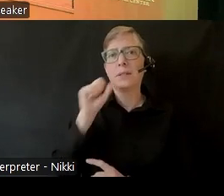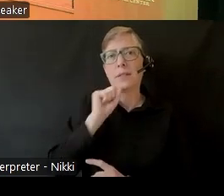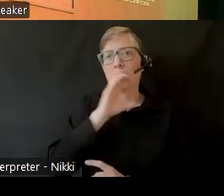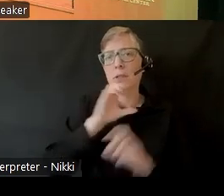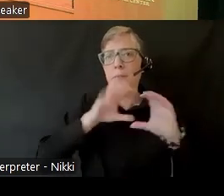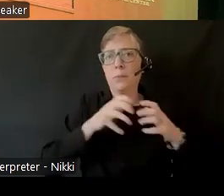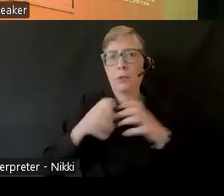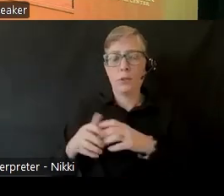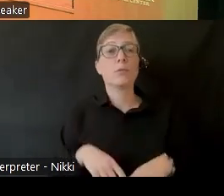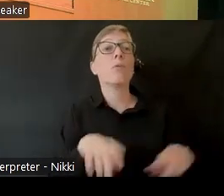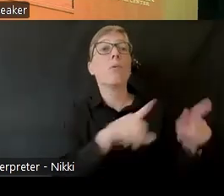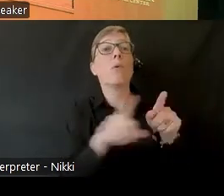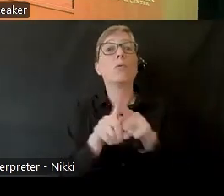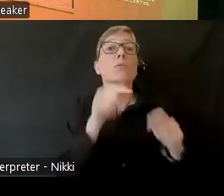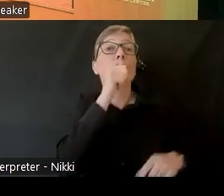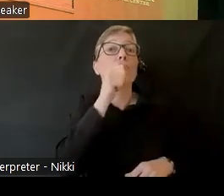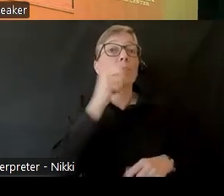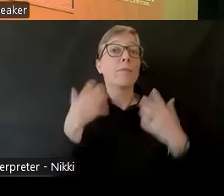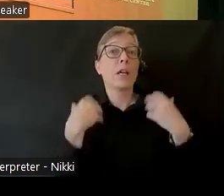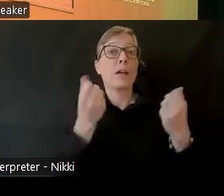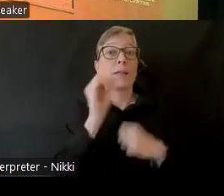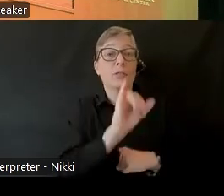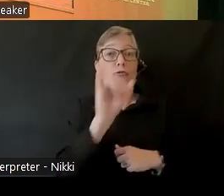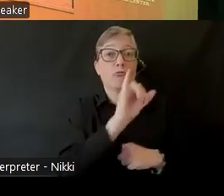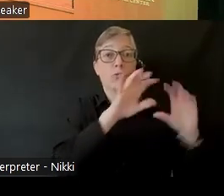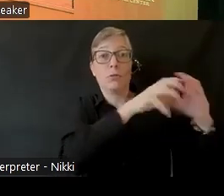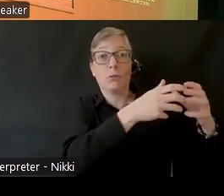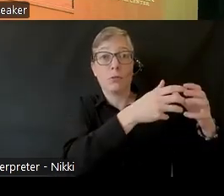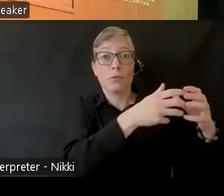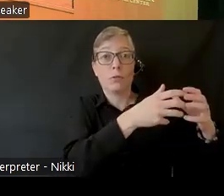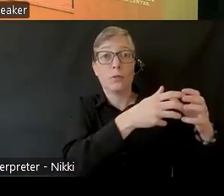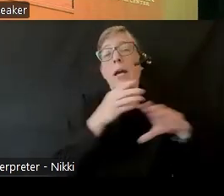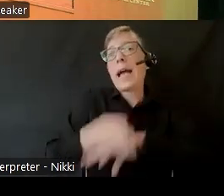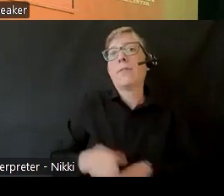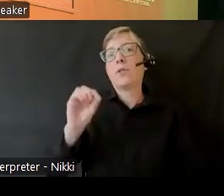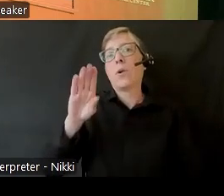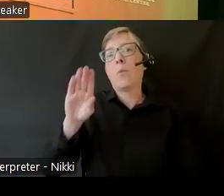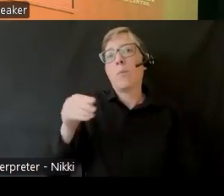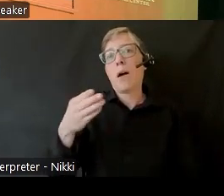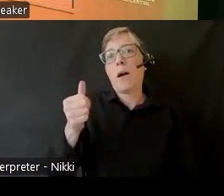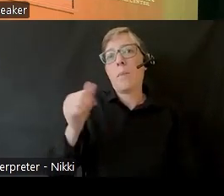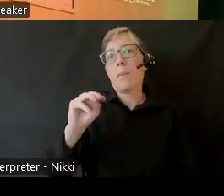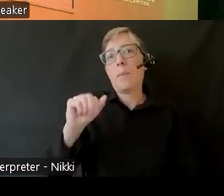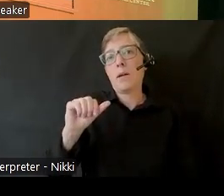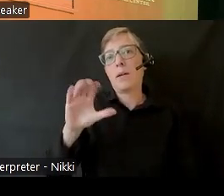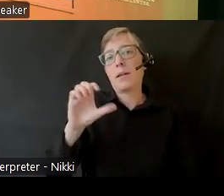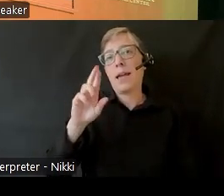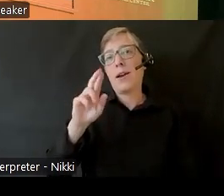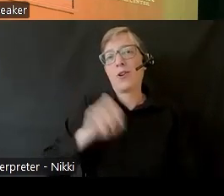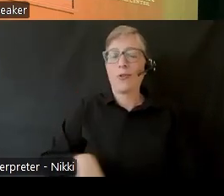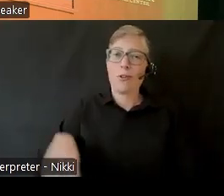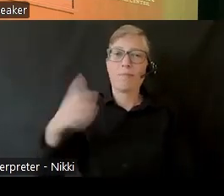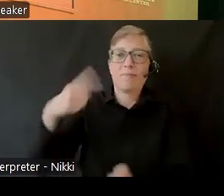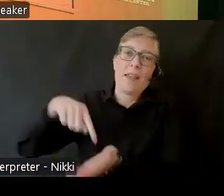health insurers. And particularly after the Obamacare, or what's called the Affordable Care Act of